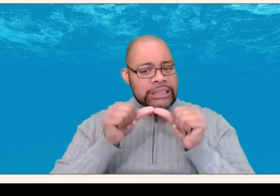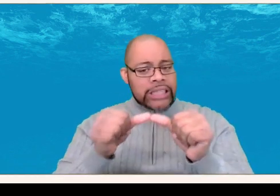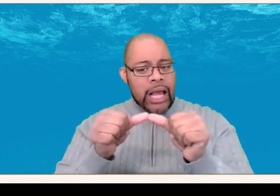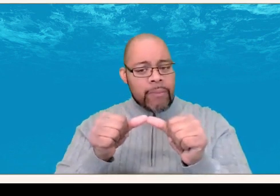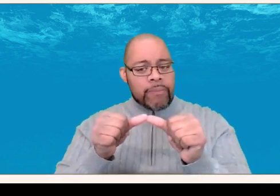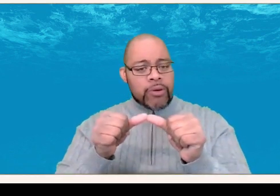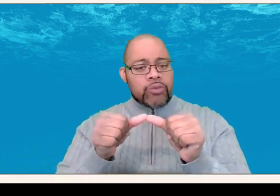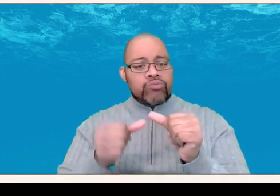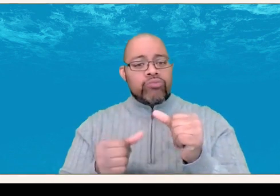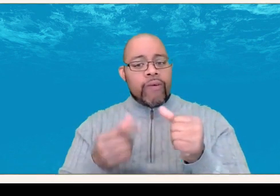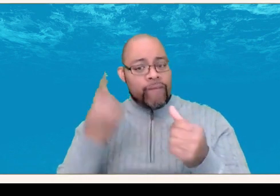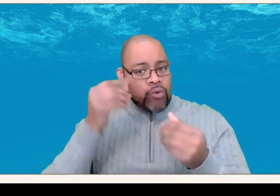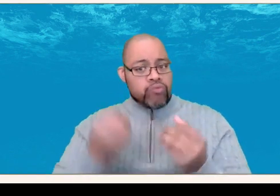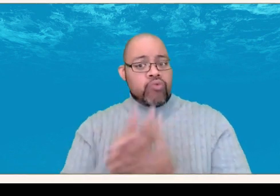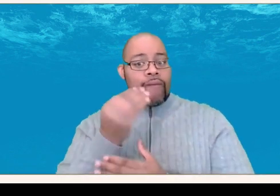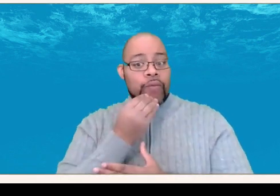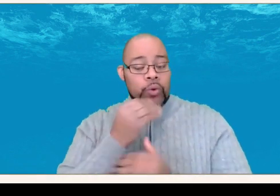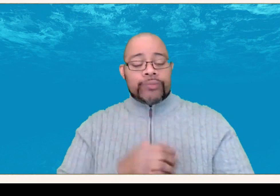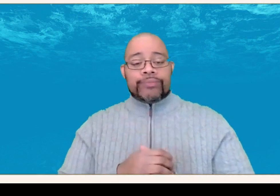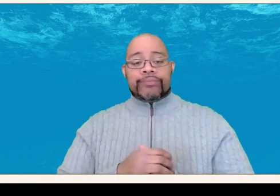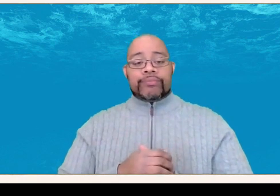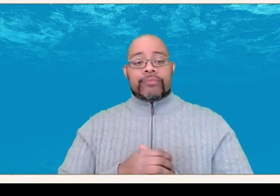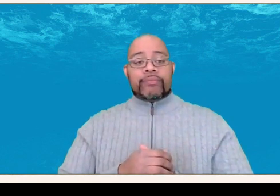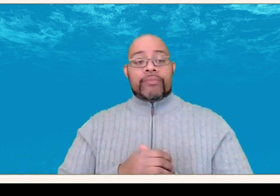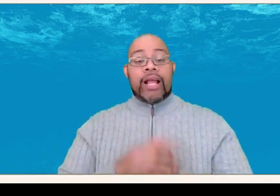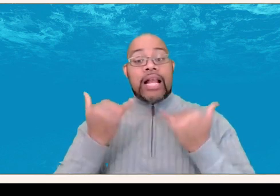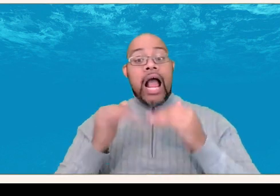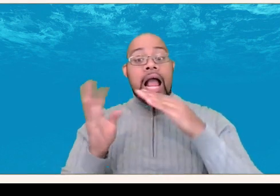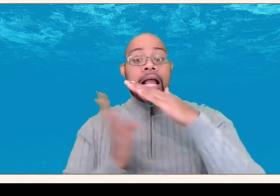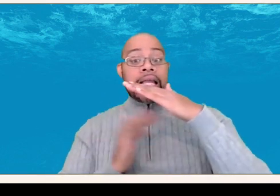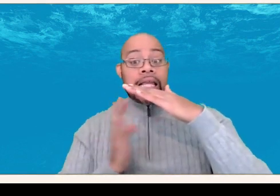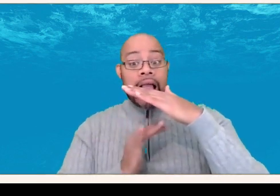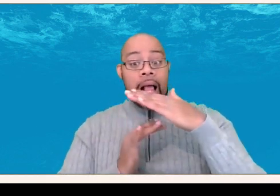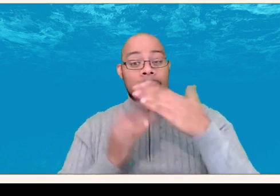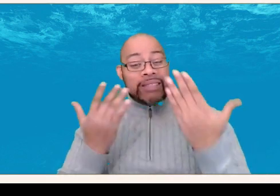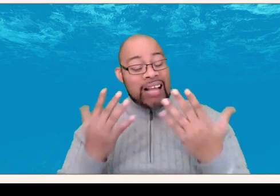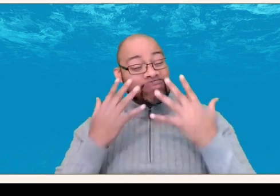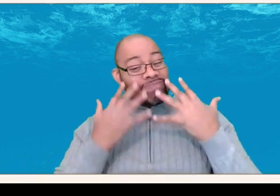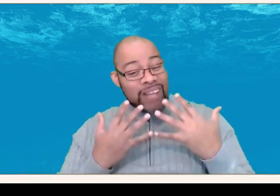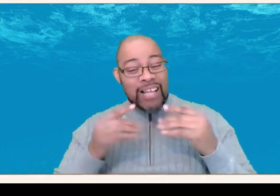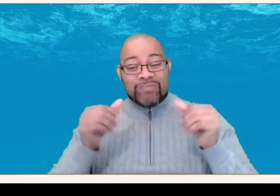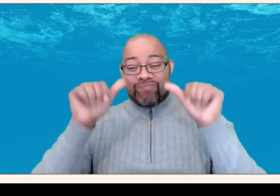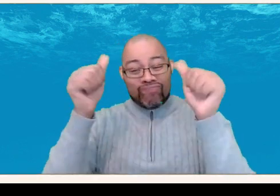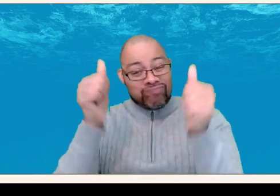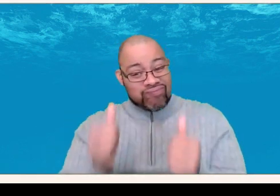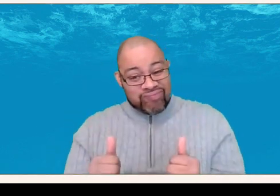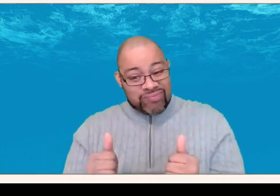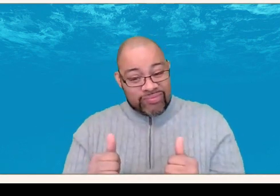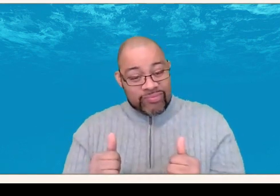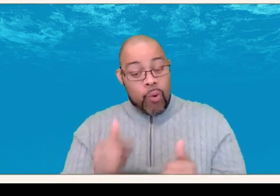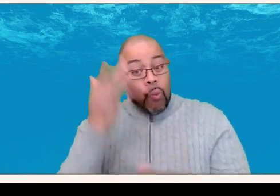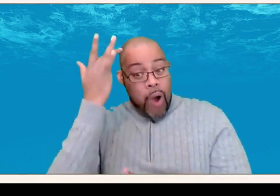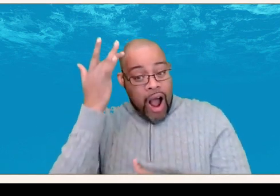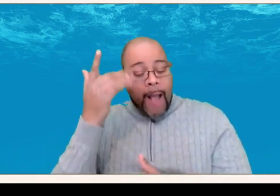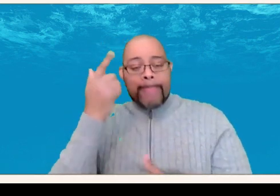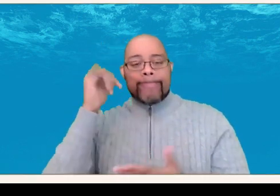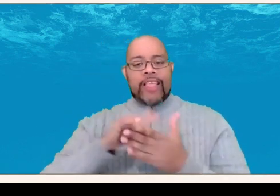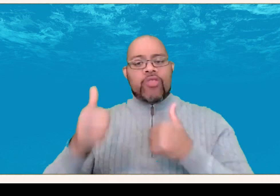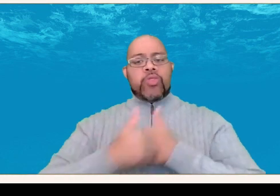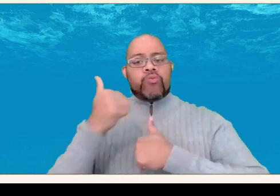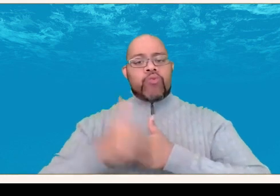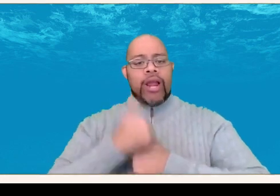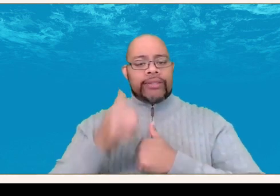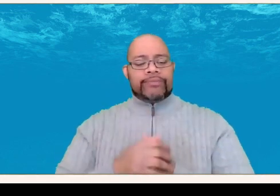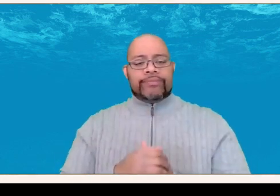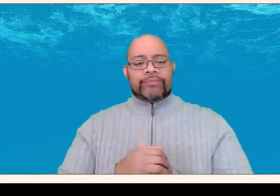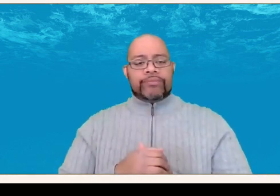sustainable way of growing food. Now, kelp forests globally, sadly, are on a declining trend, and that's because they are